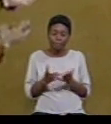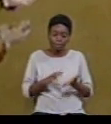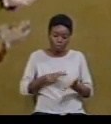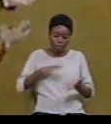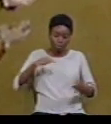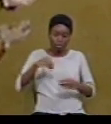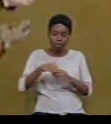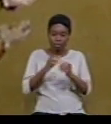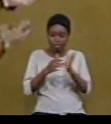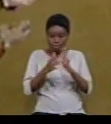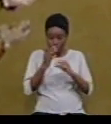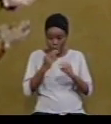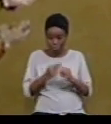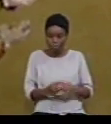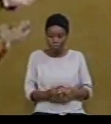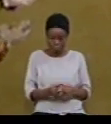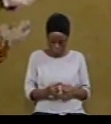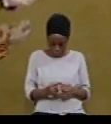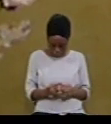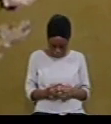in Jesus' name.